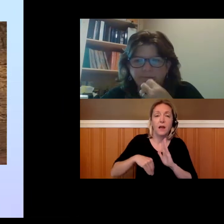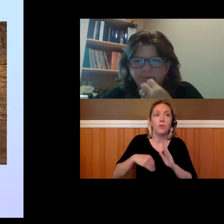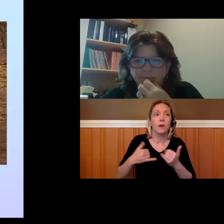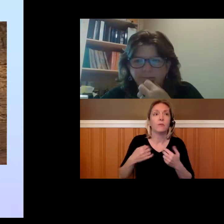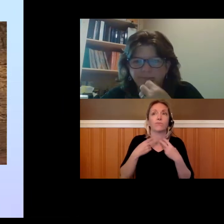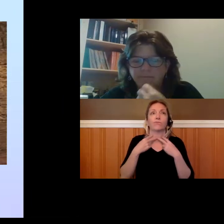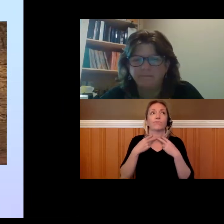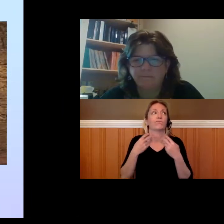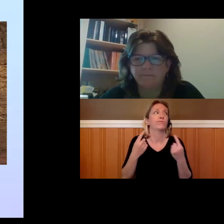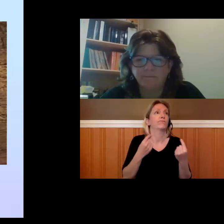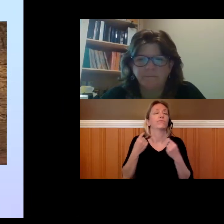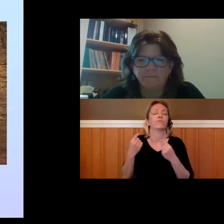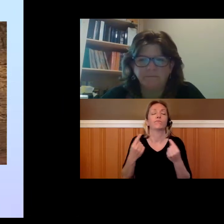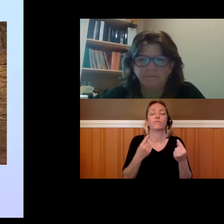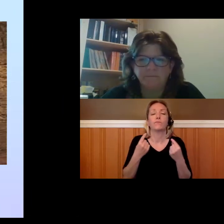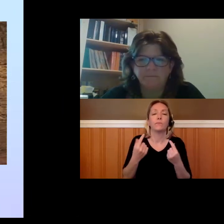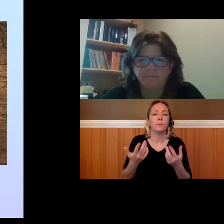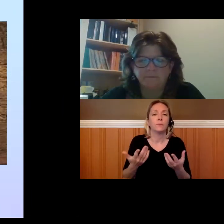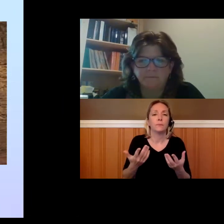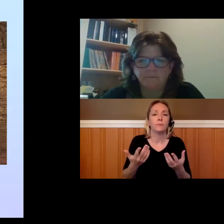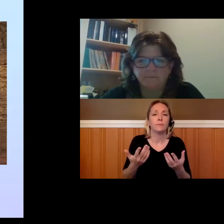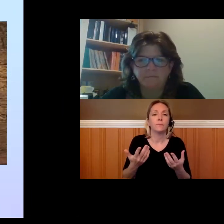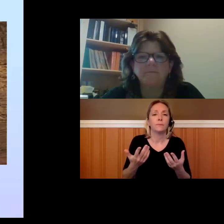So they do have